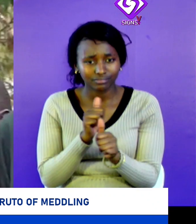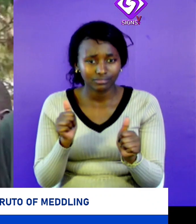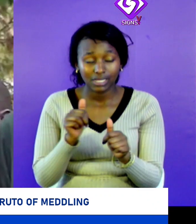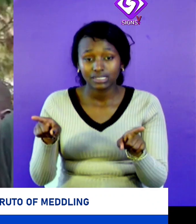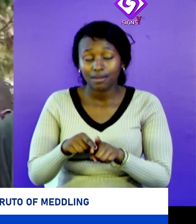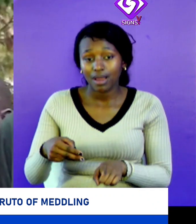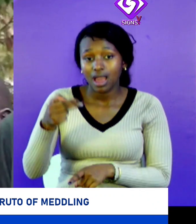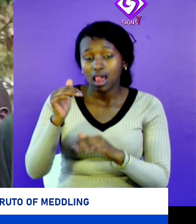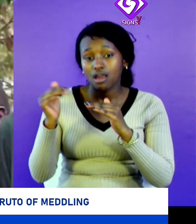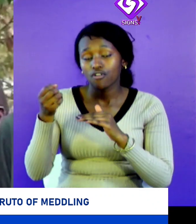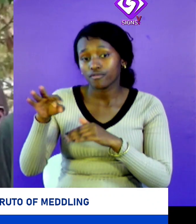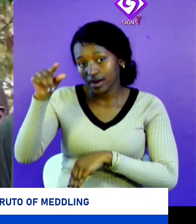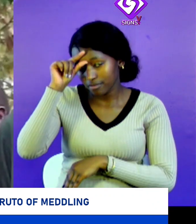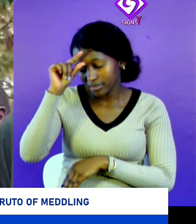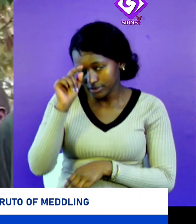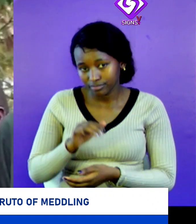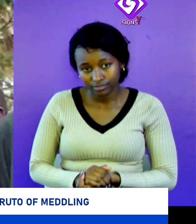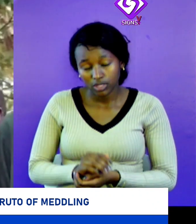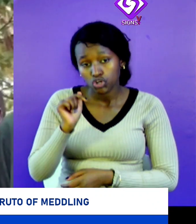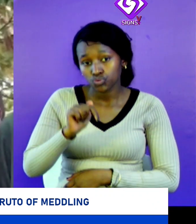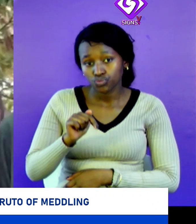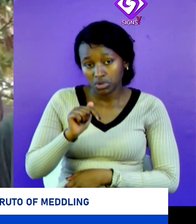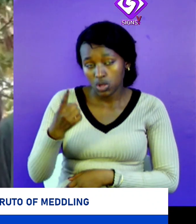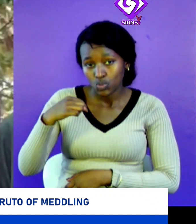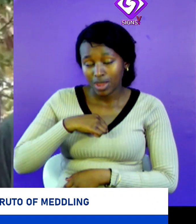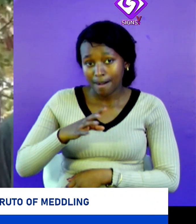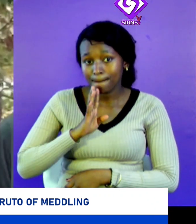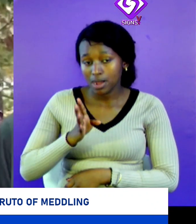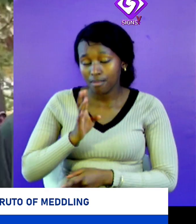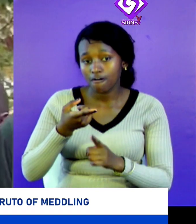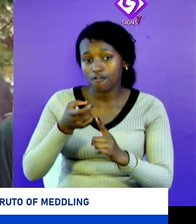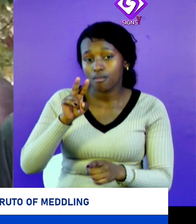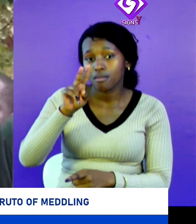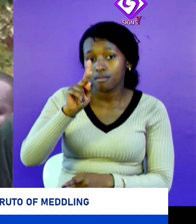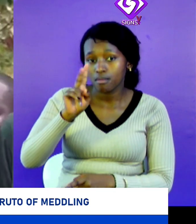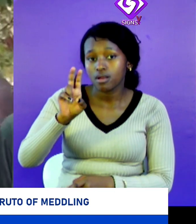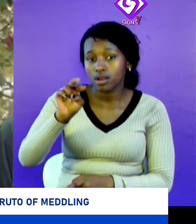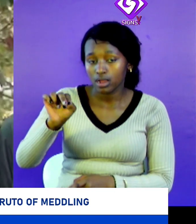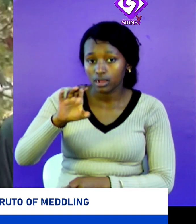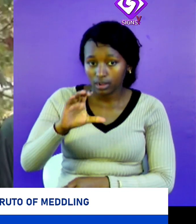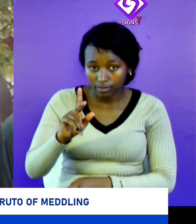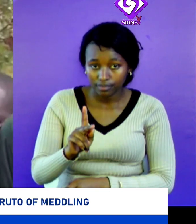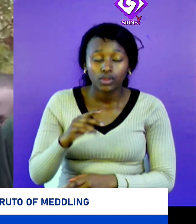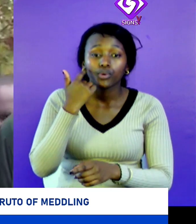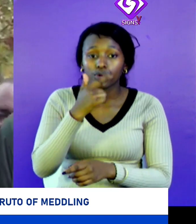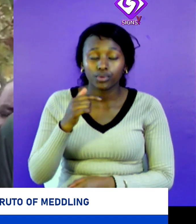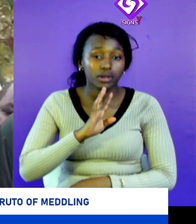government. So today we are speaking as NEC, the highest decision-making body of this